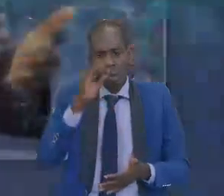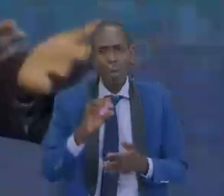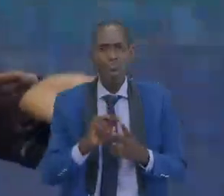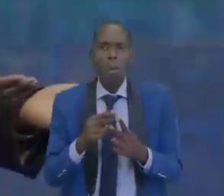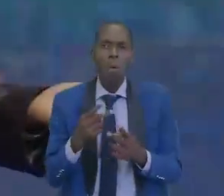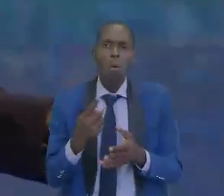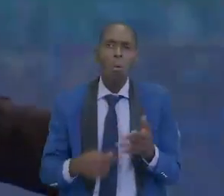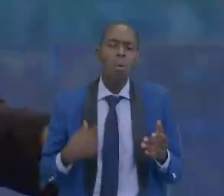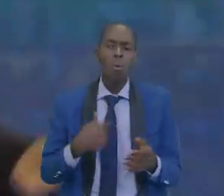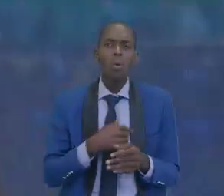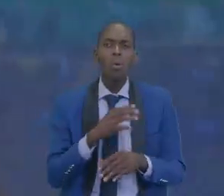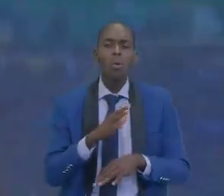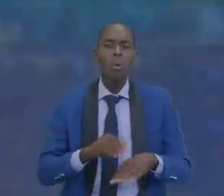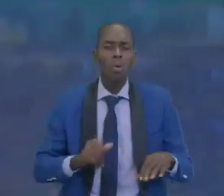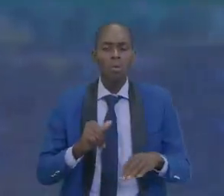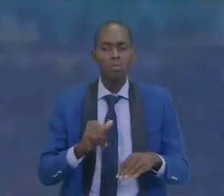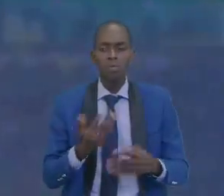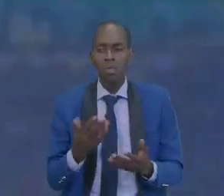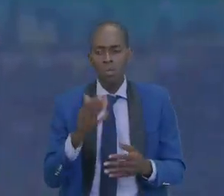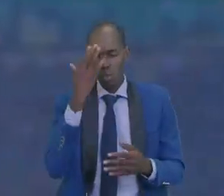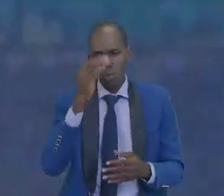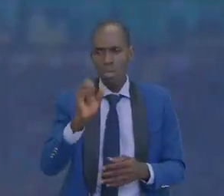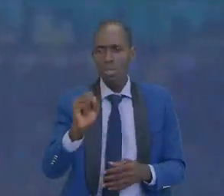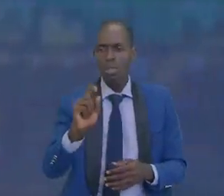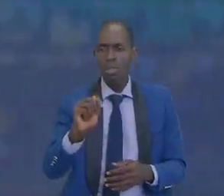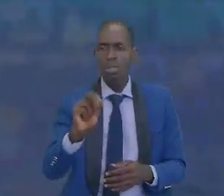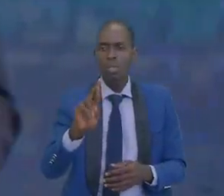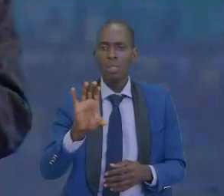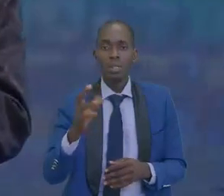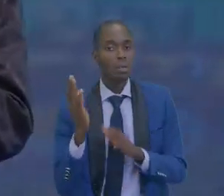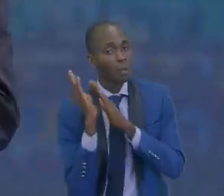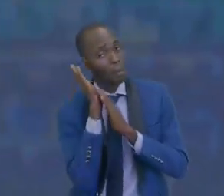a stretcher to bring him there.